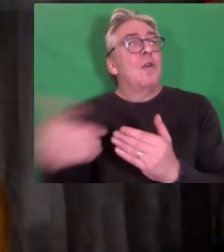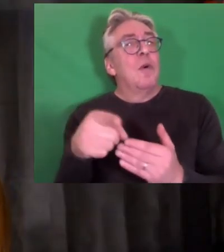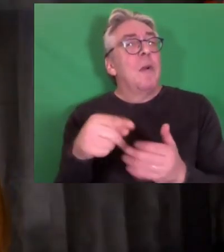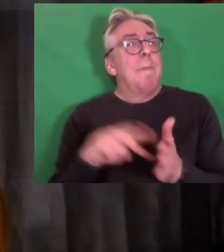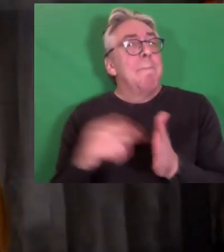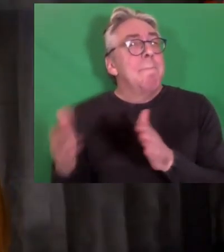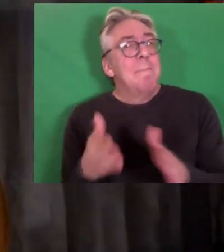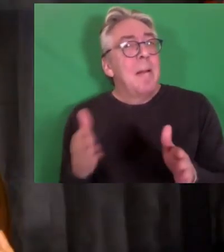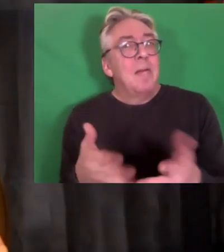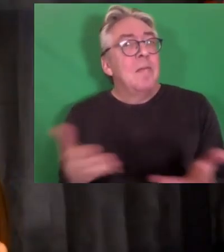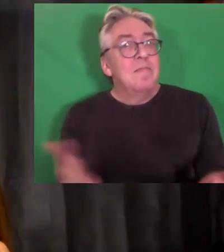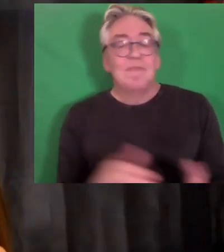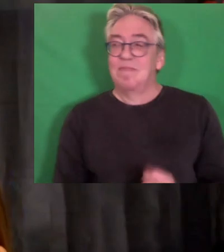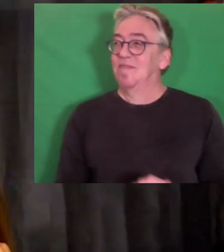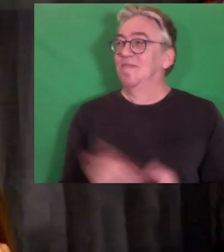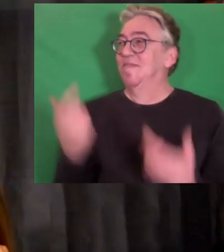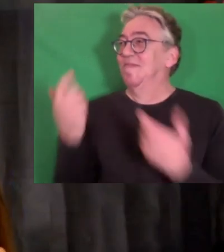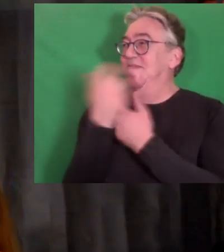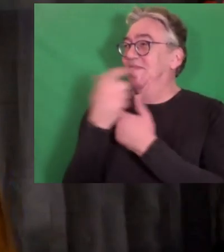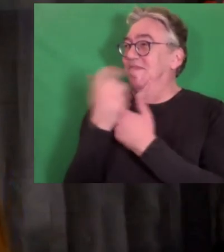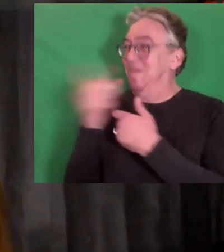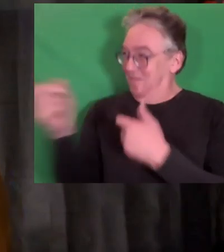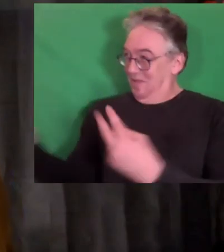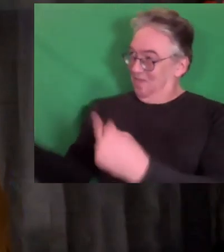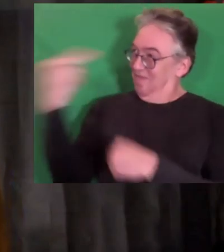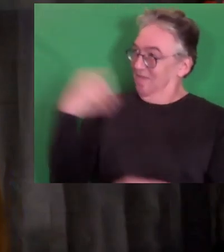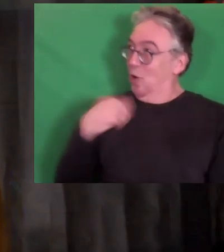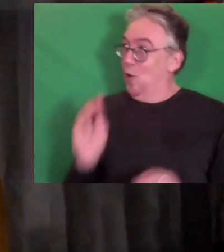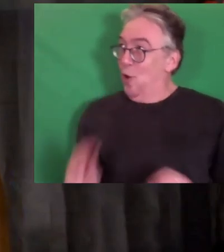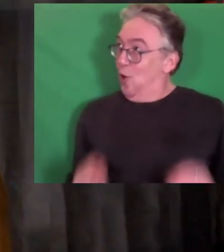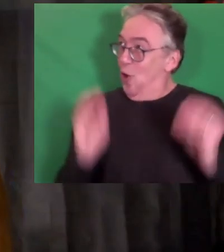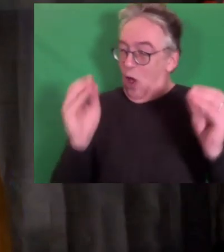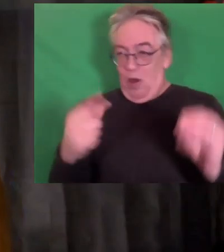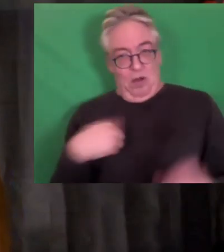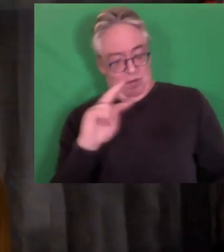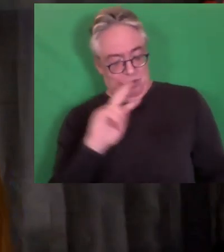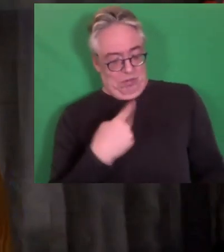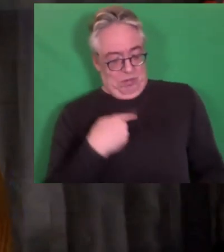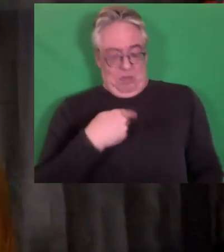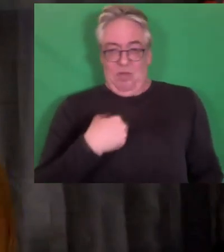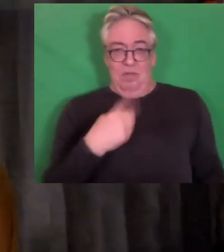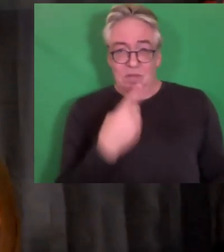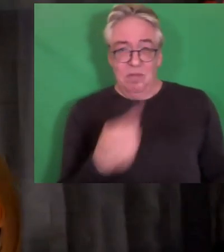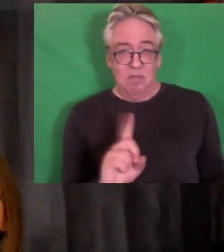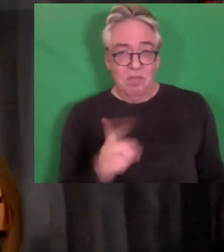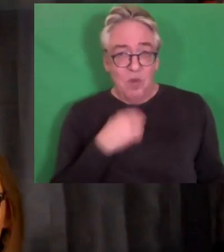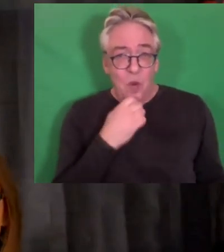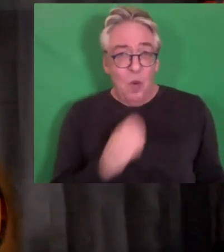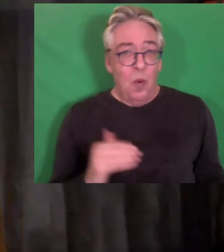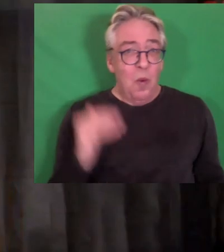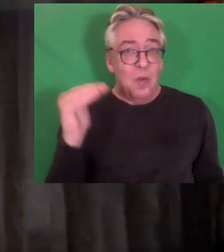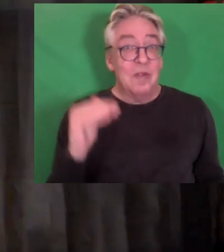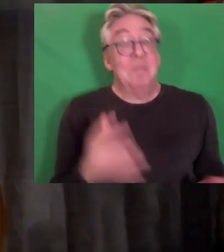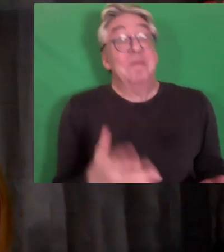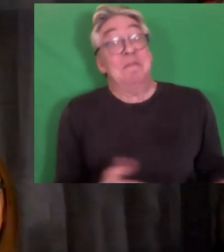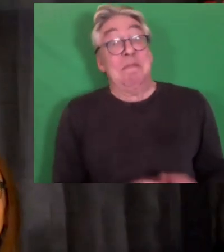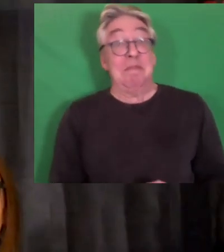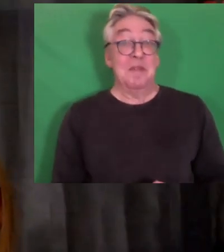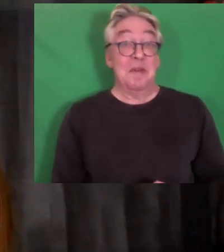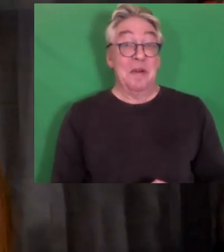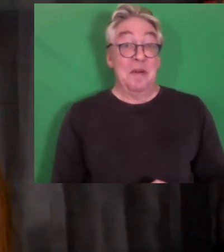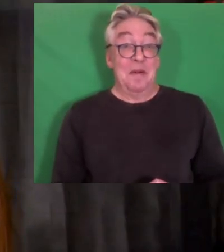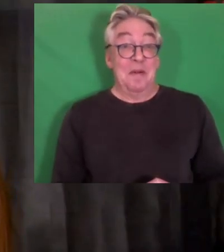Funny that you mentioned that we are younger. It feels like I got older at least 2 years in the last month. least in the last week. But of course,